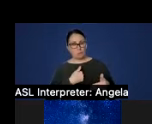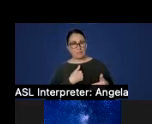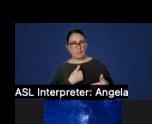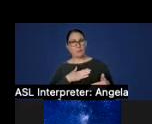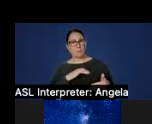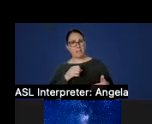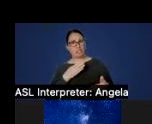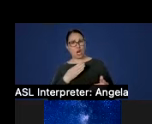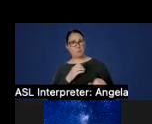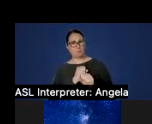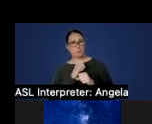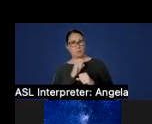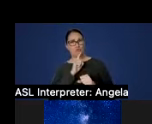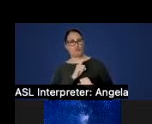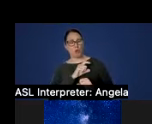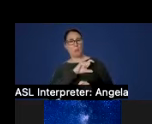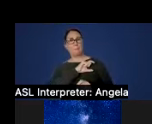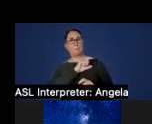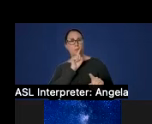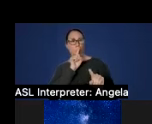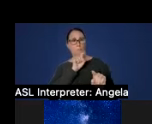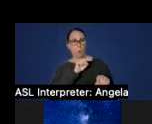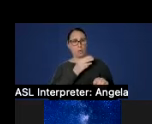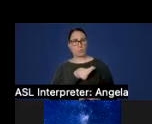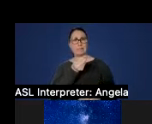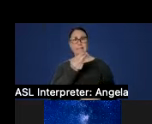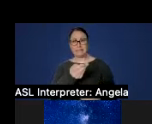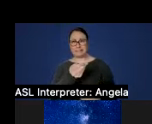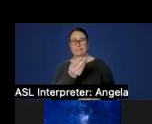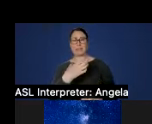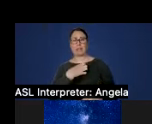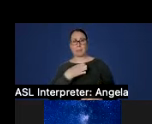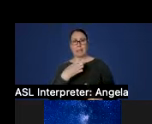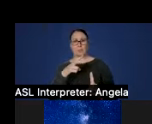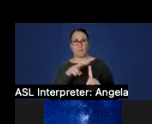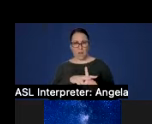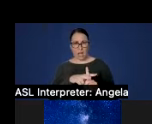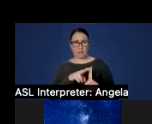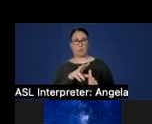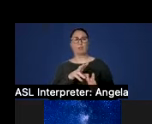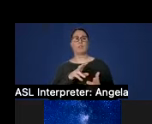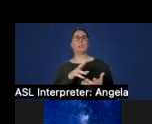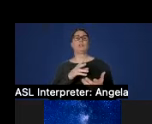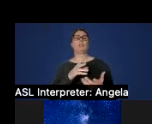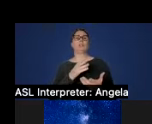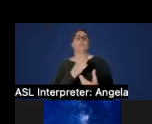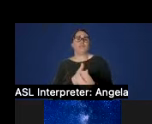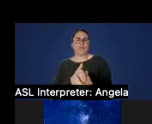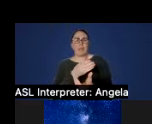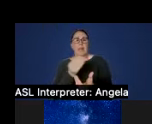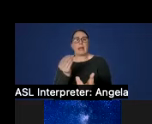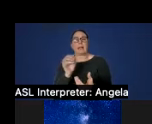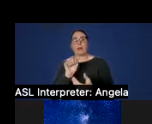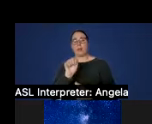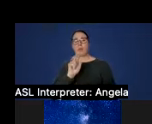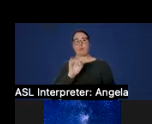to make sure that these police reports were in and where the complaints were getting filed. And I did arraignments for Class A.